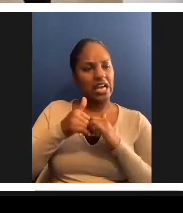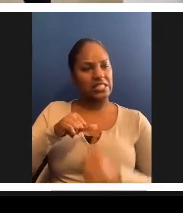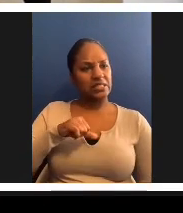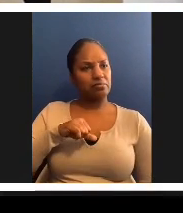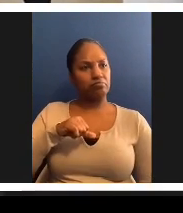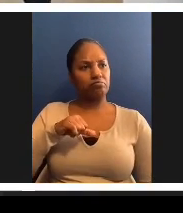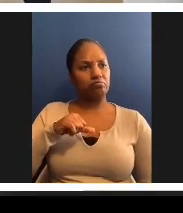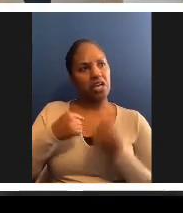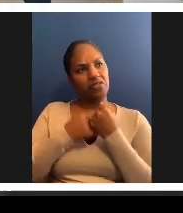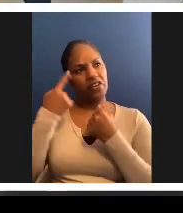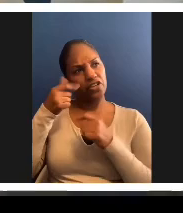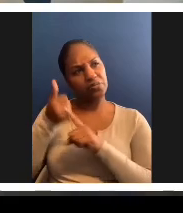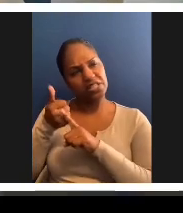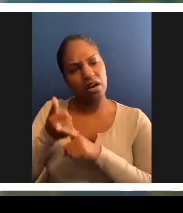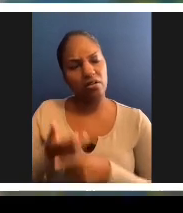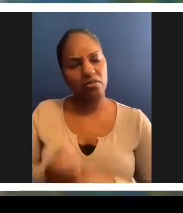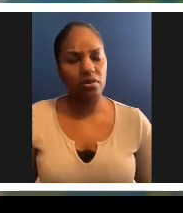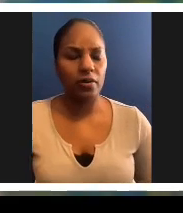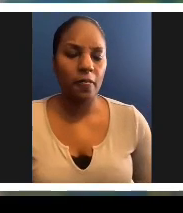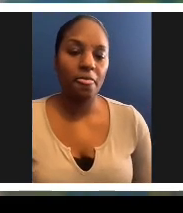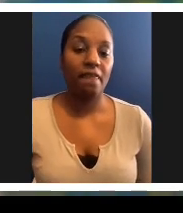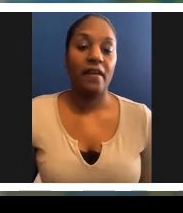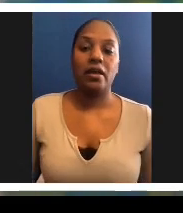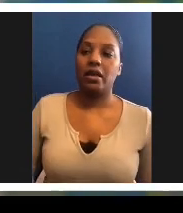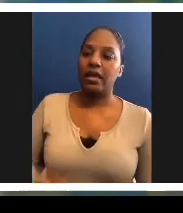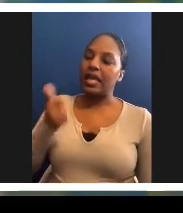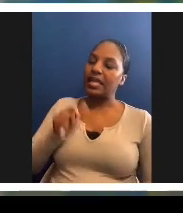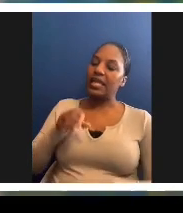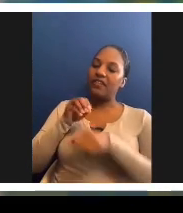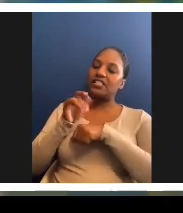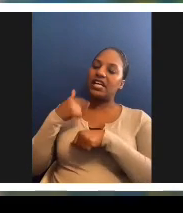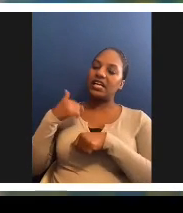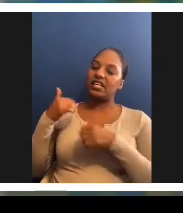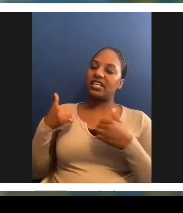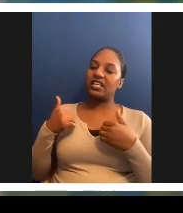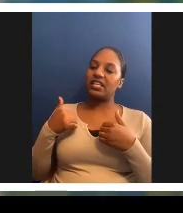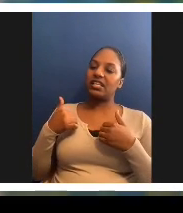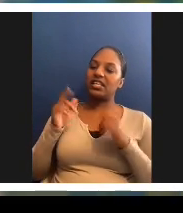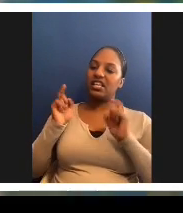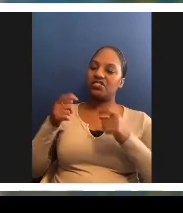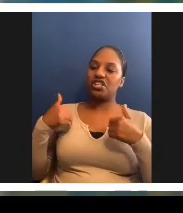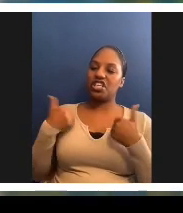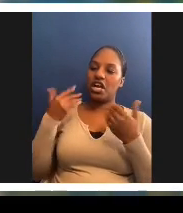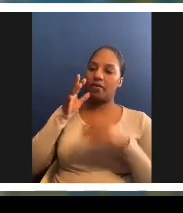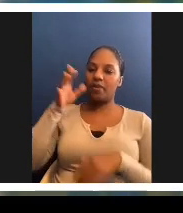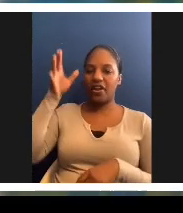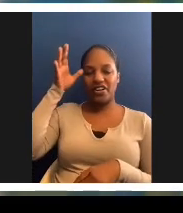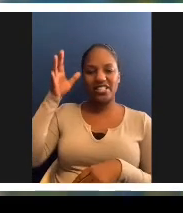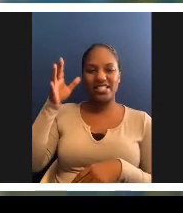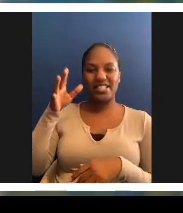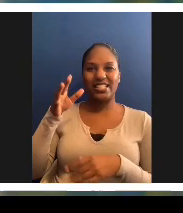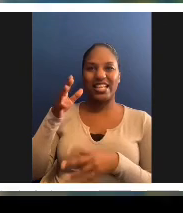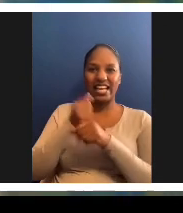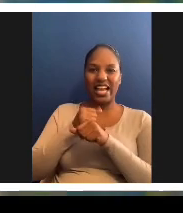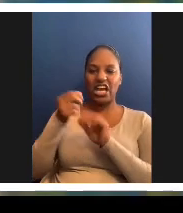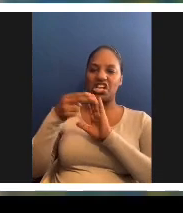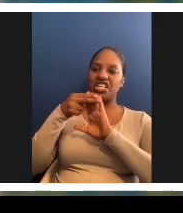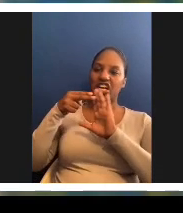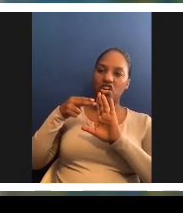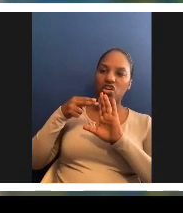The advice that I would give to any young parent who has received a diagnosis or is in those early days of trying